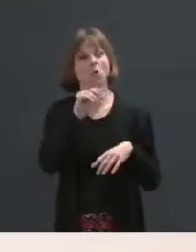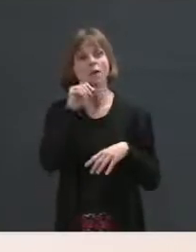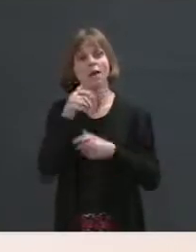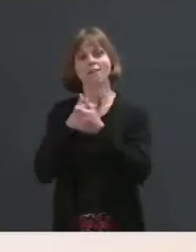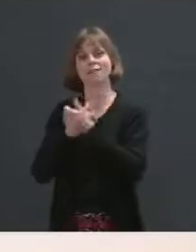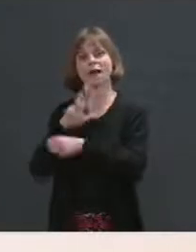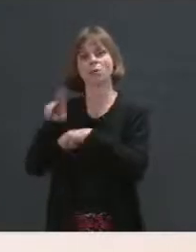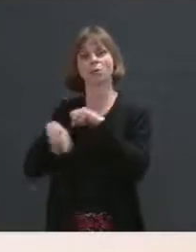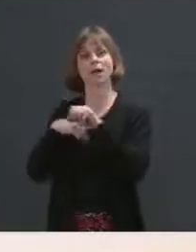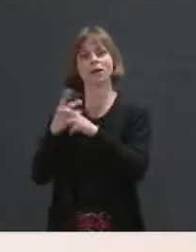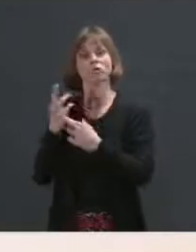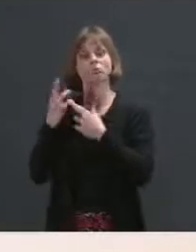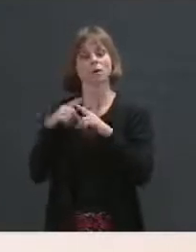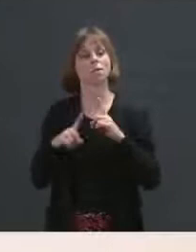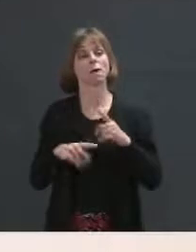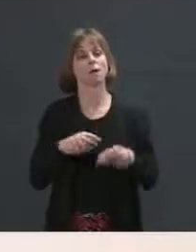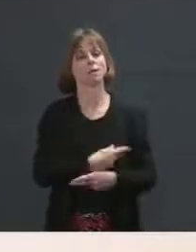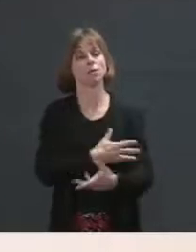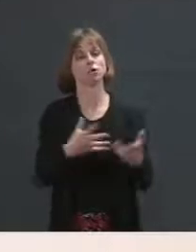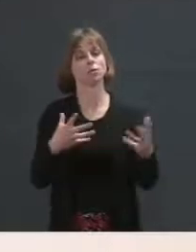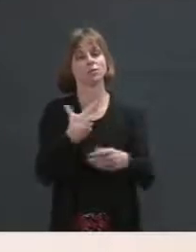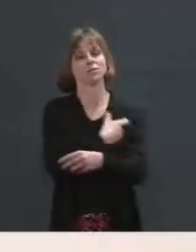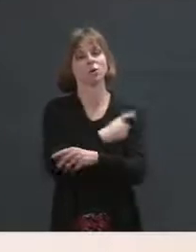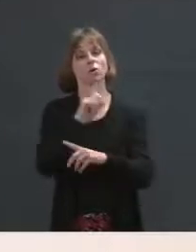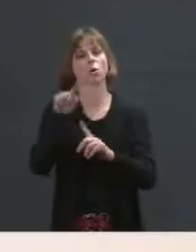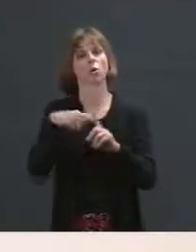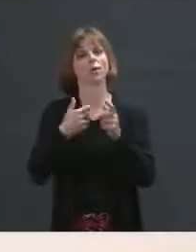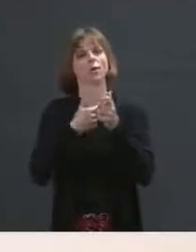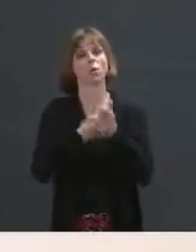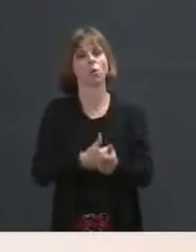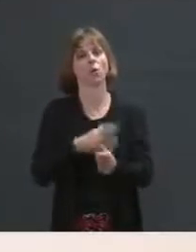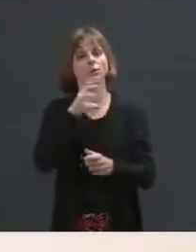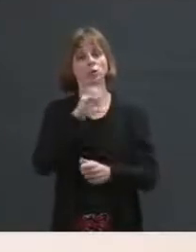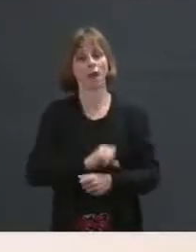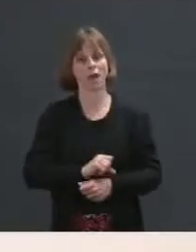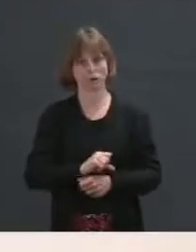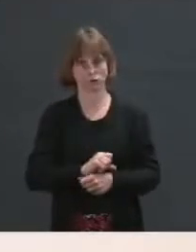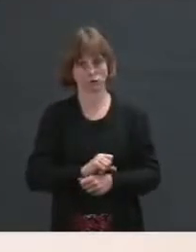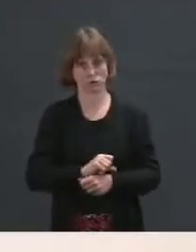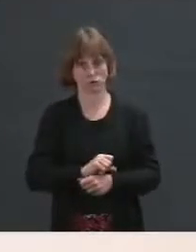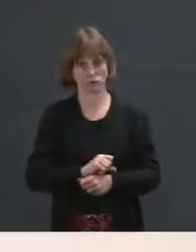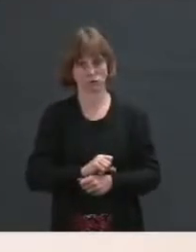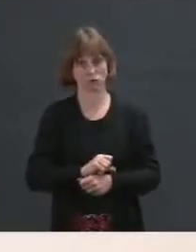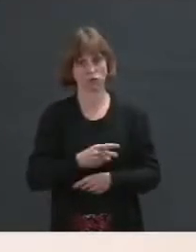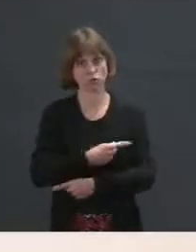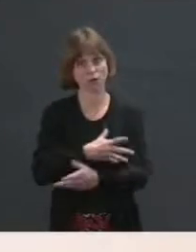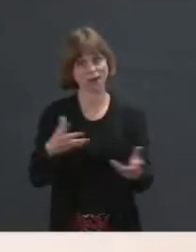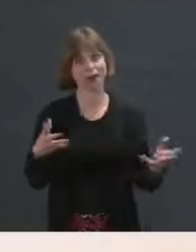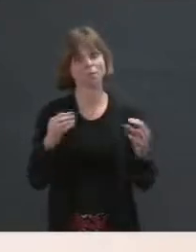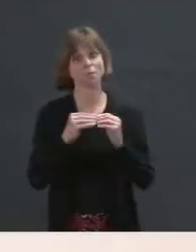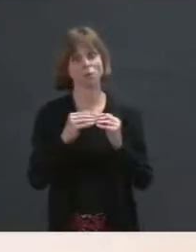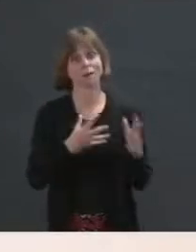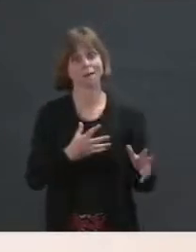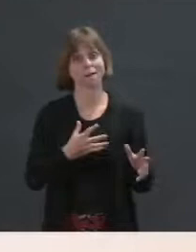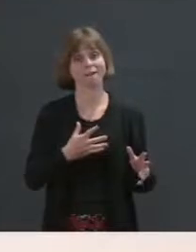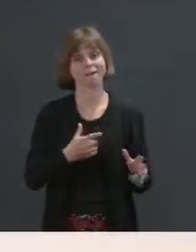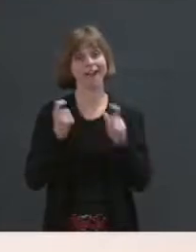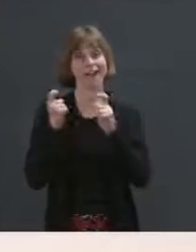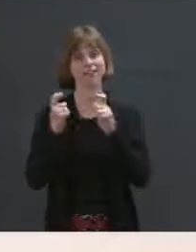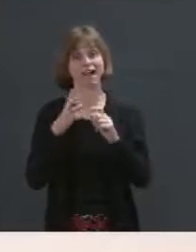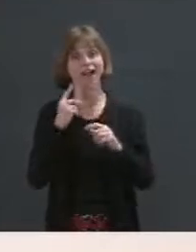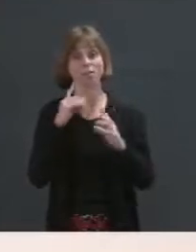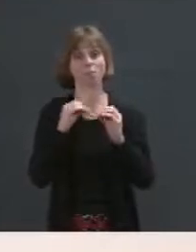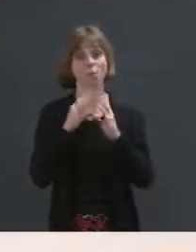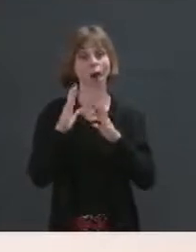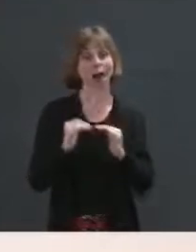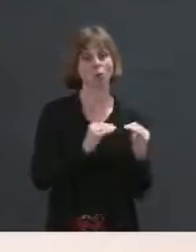distribute vaccines just based on age, then he can get them out faster and more equitably than if